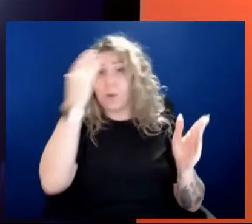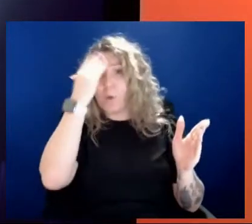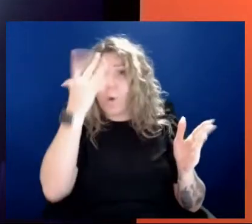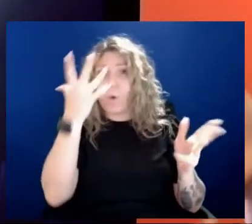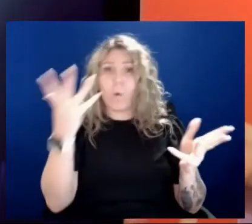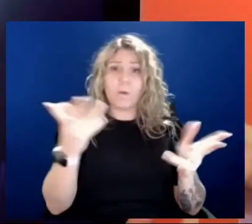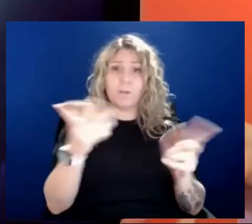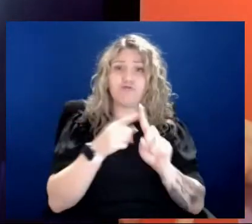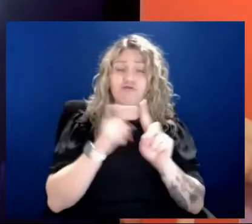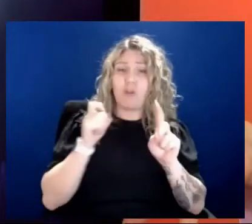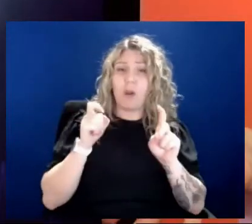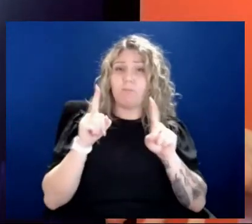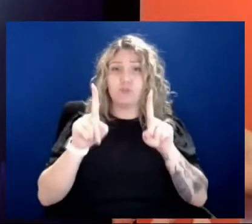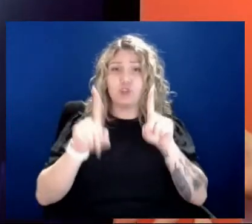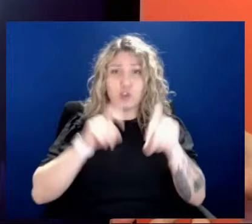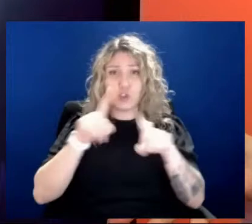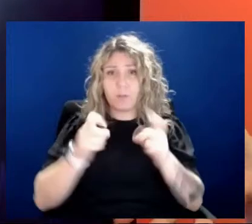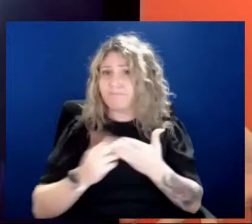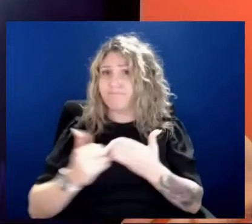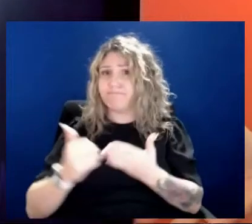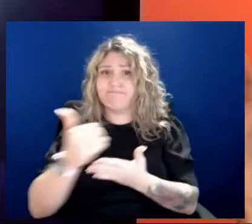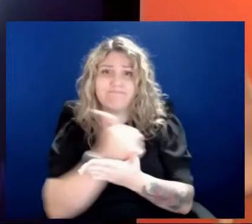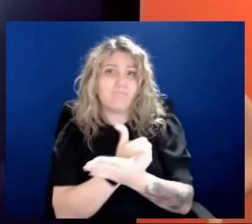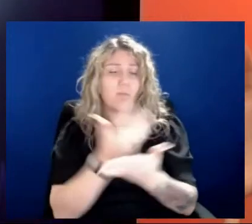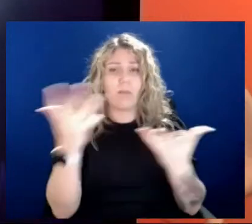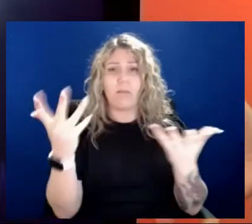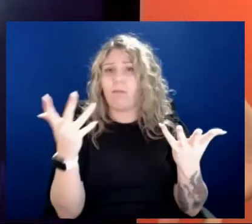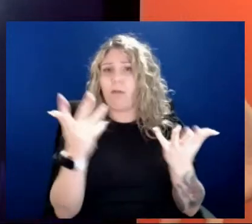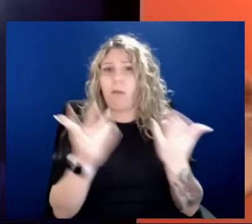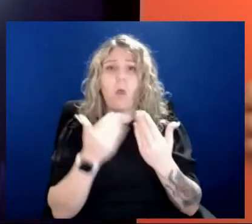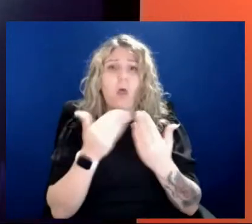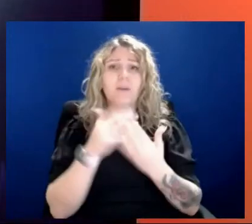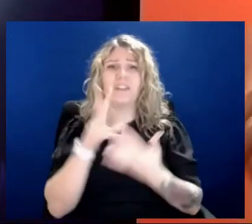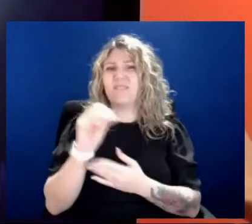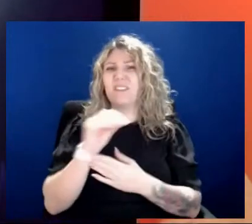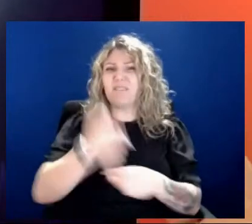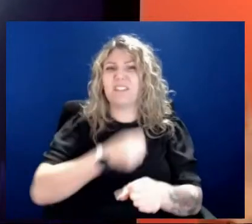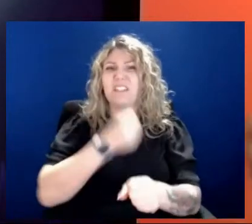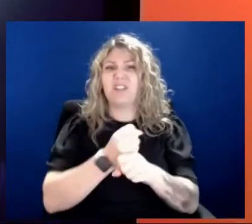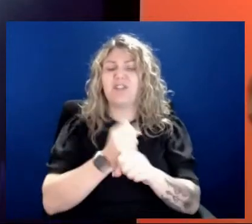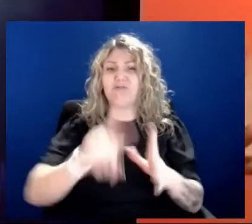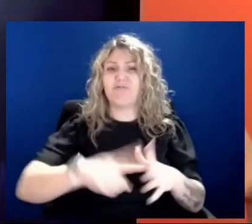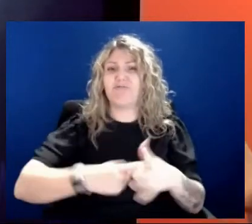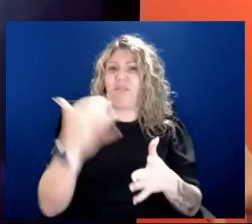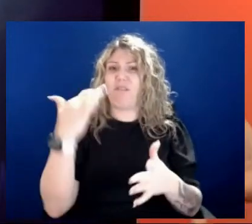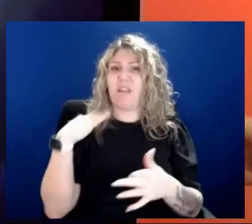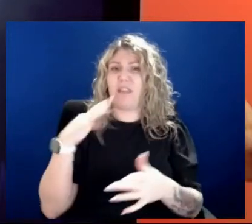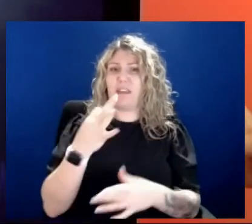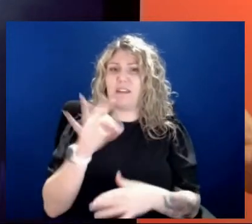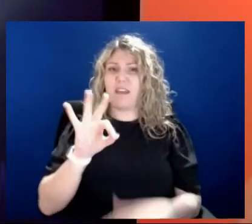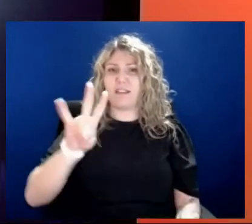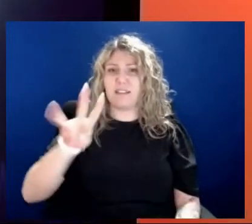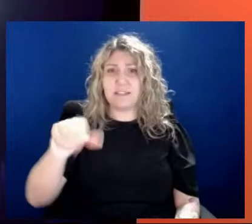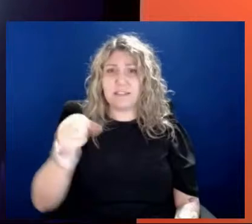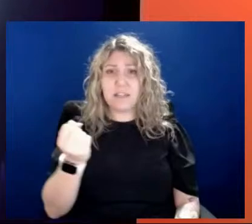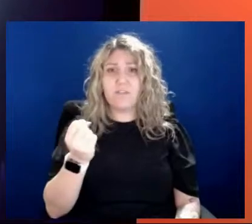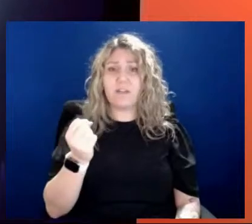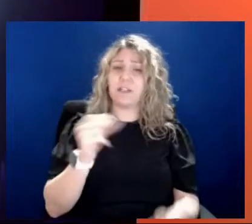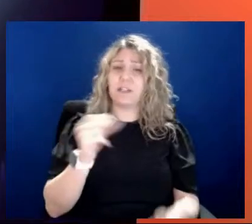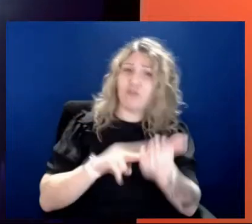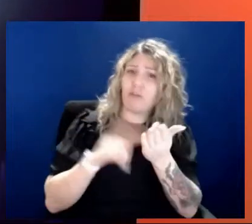been collecting for almost 50 years, starting about the 1970s, in nurses as well as other health professionals from the men's